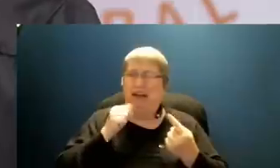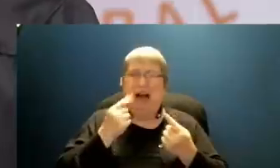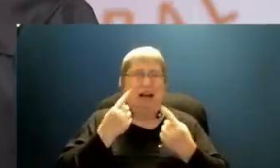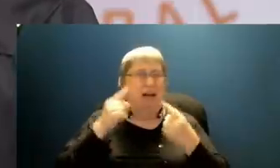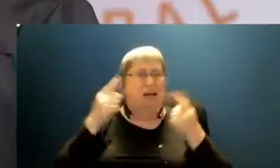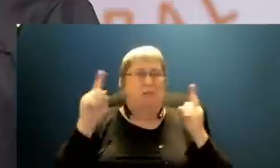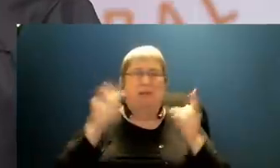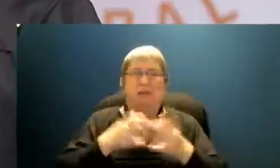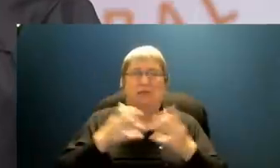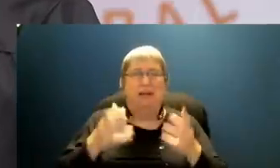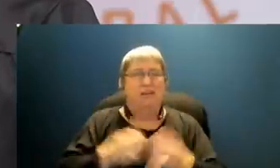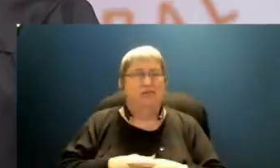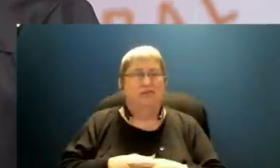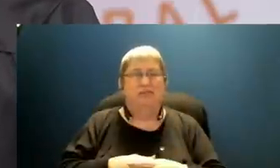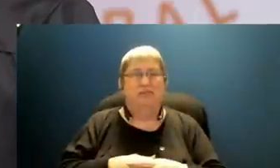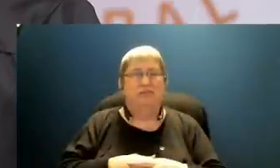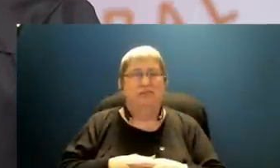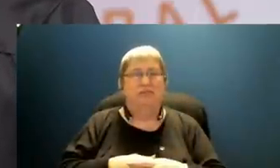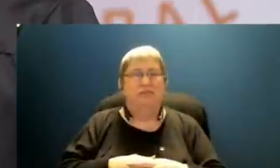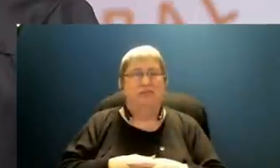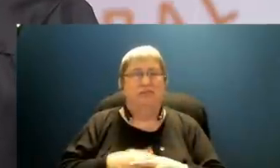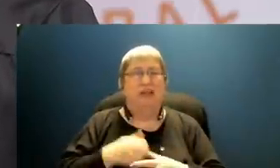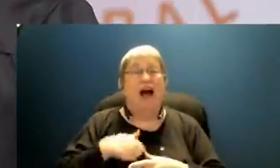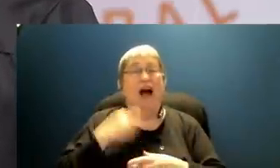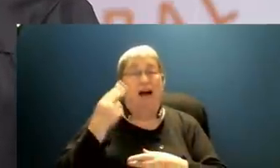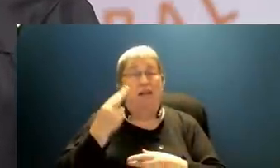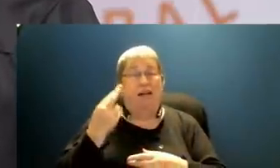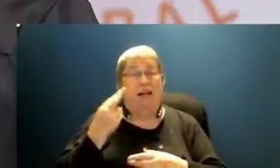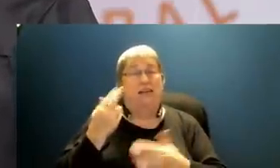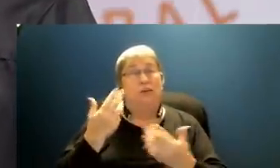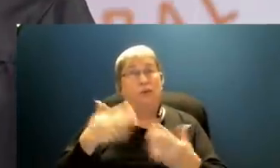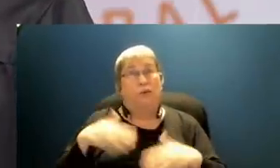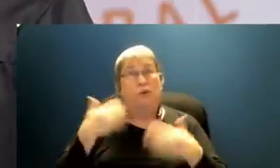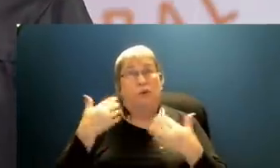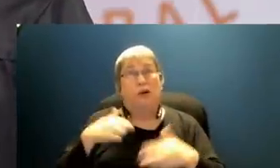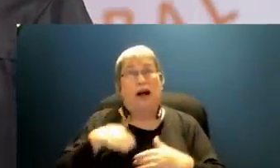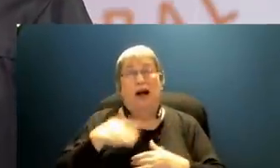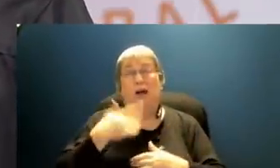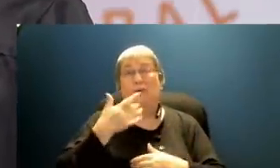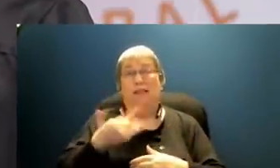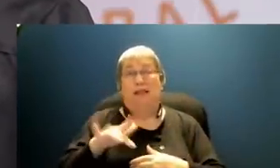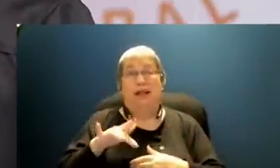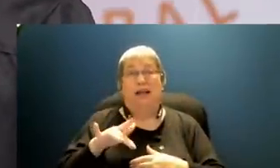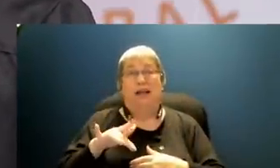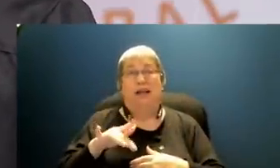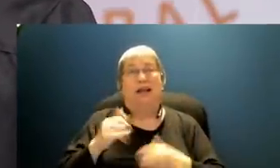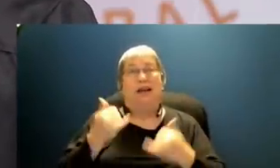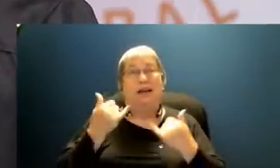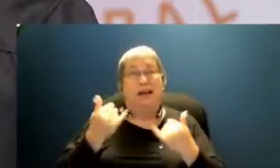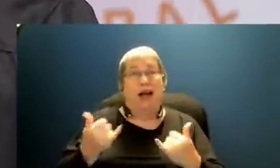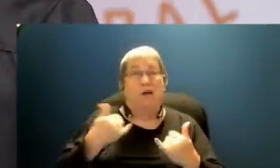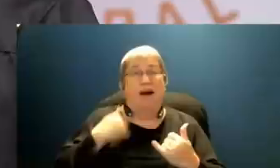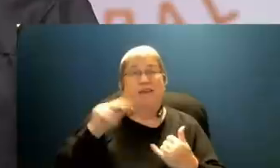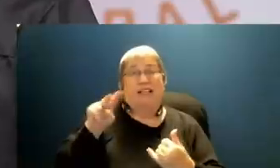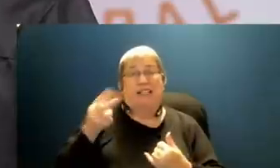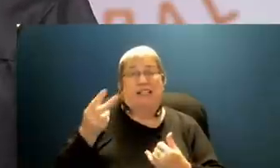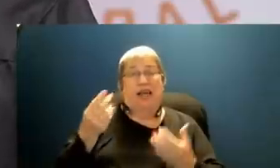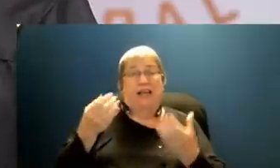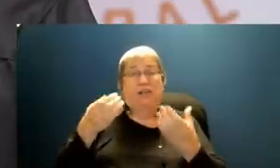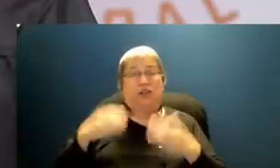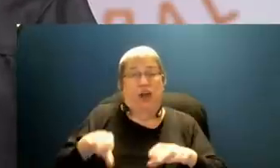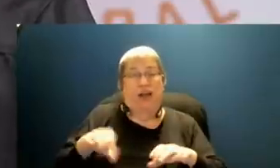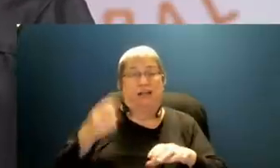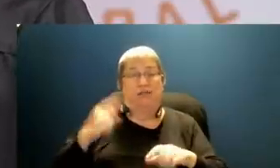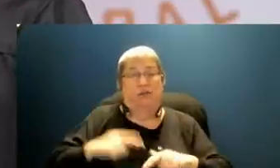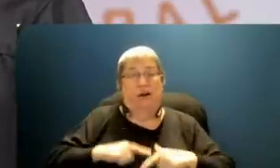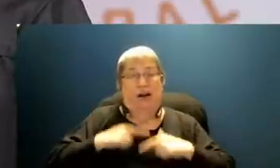also realized how lucky I was. I had a second chance at life. A second